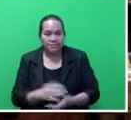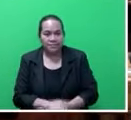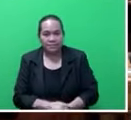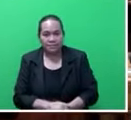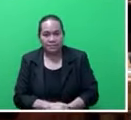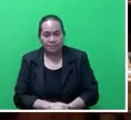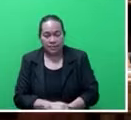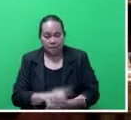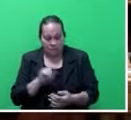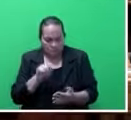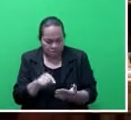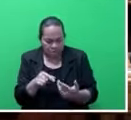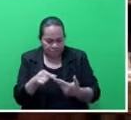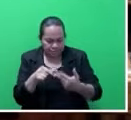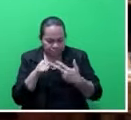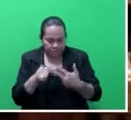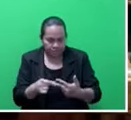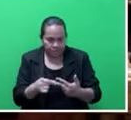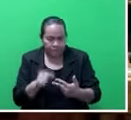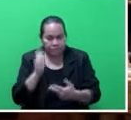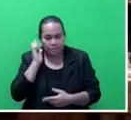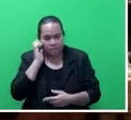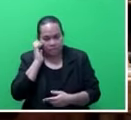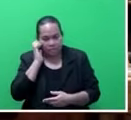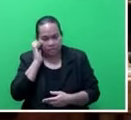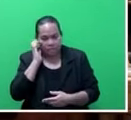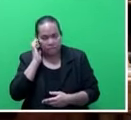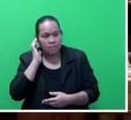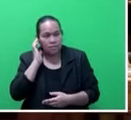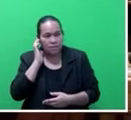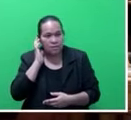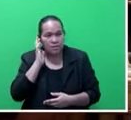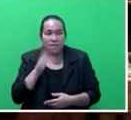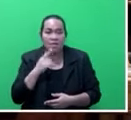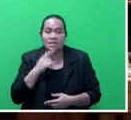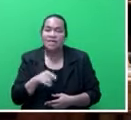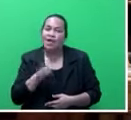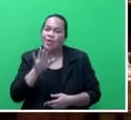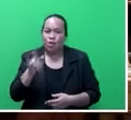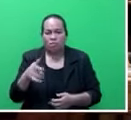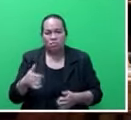The other point that you said was that they have decisive leadership.